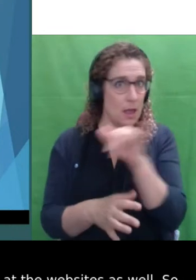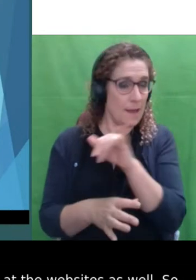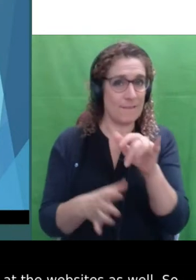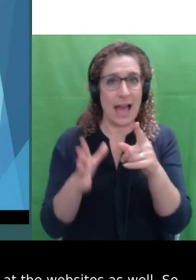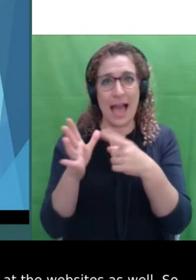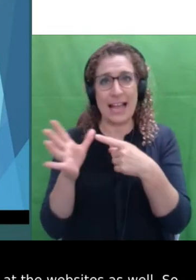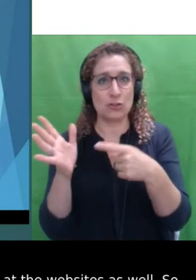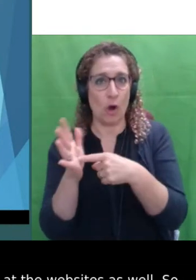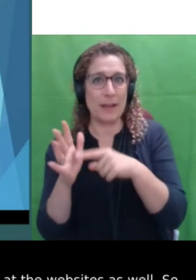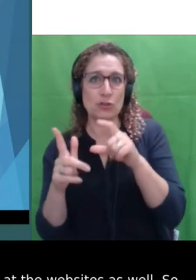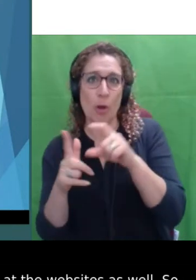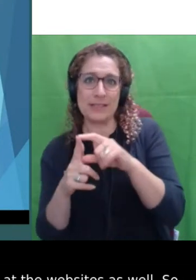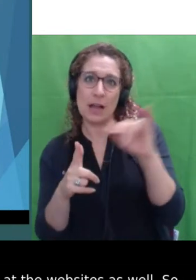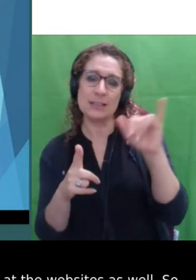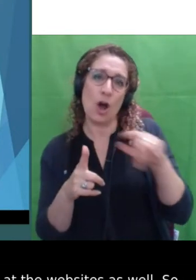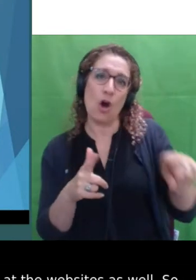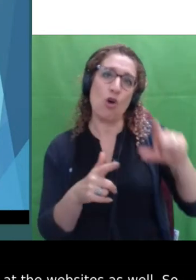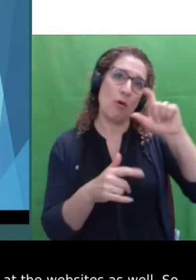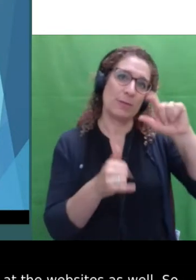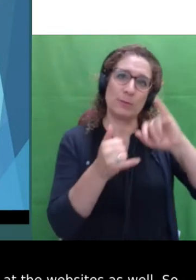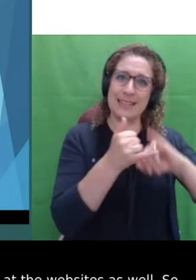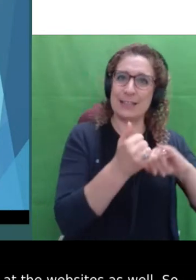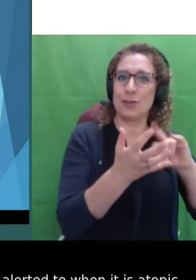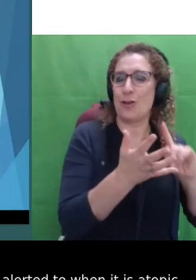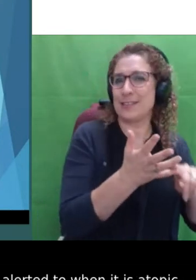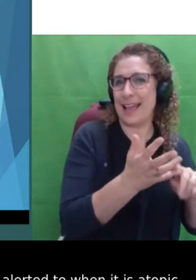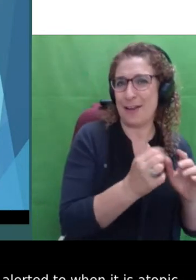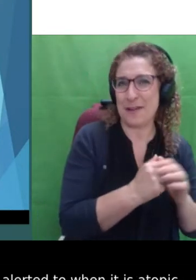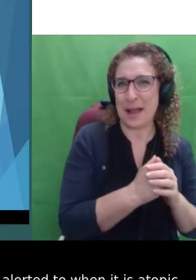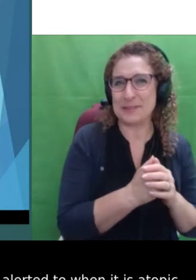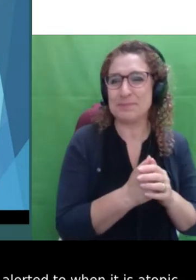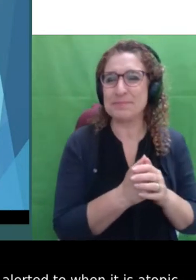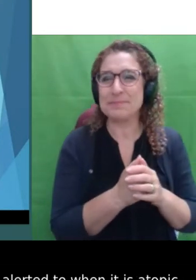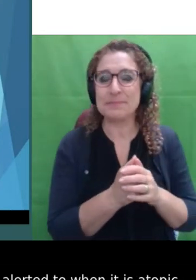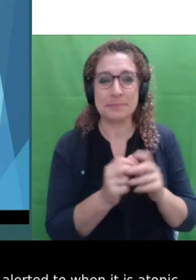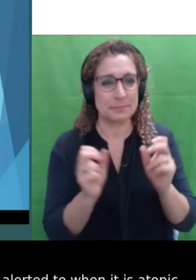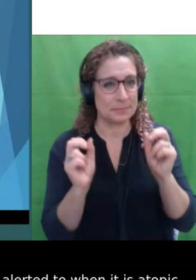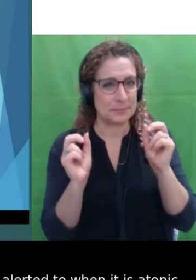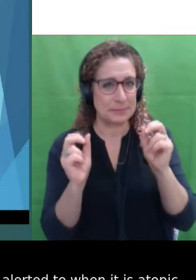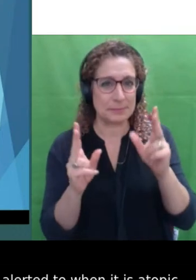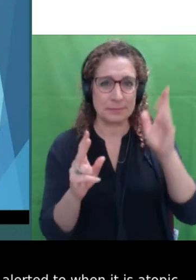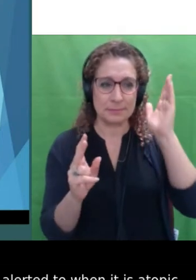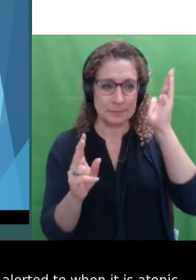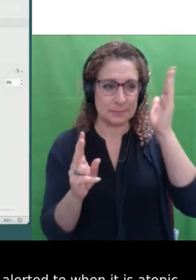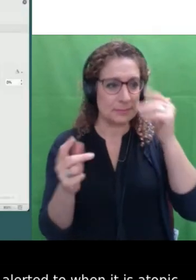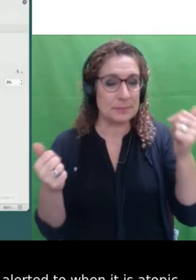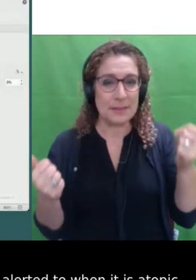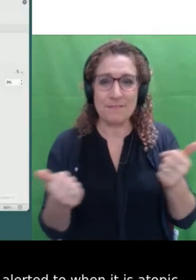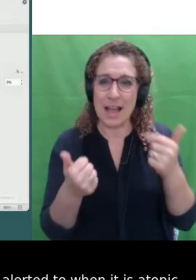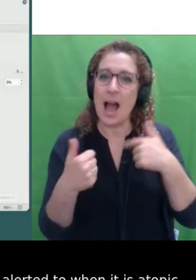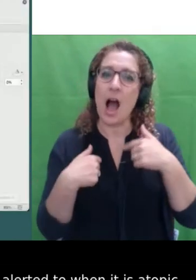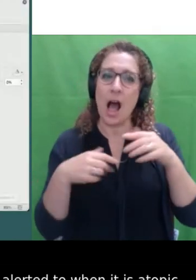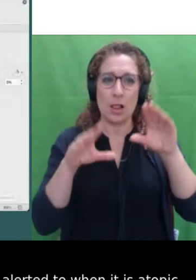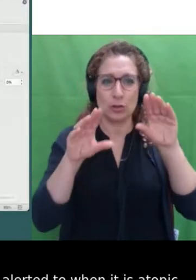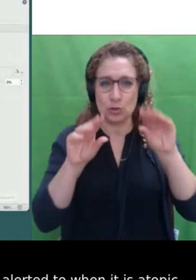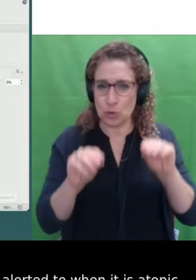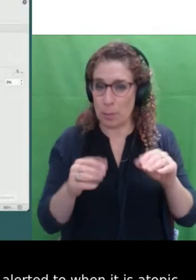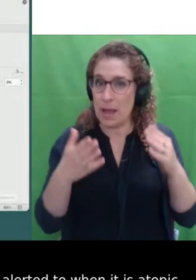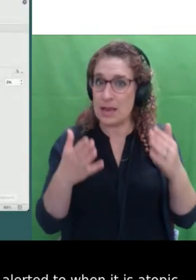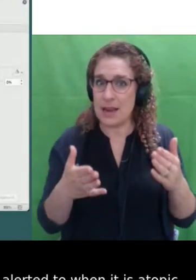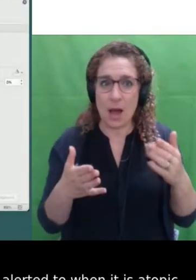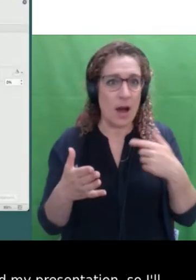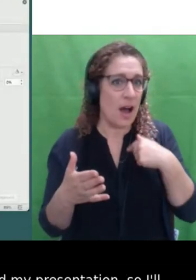chronic spontaneous urticaria so i've now finished my presentation so i'll stop the share and i could be